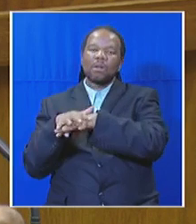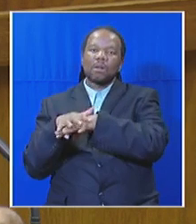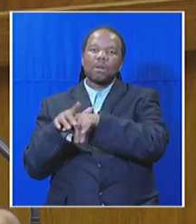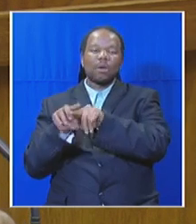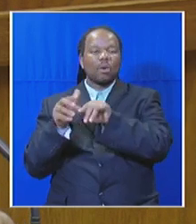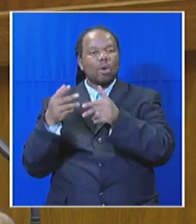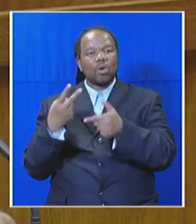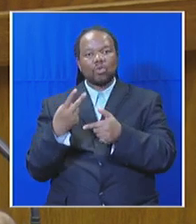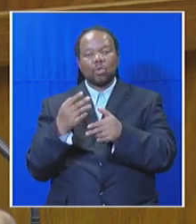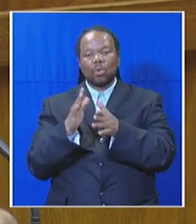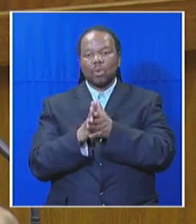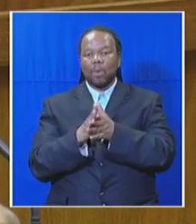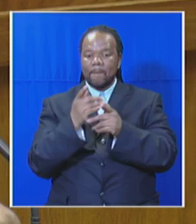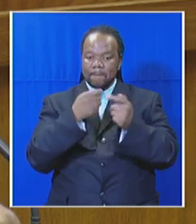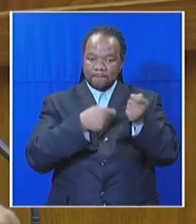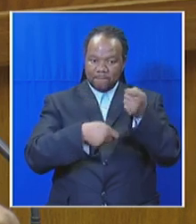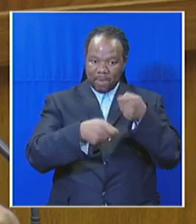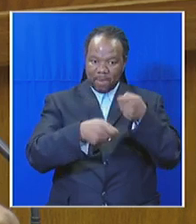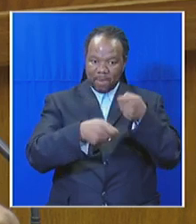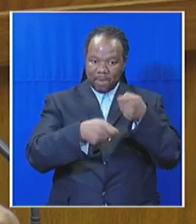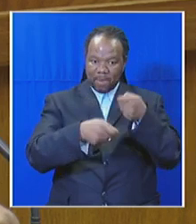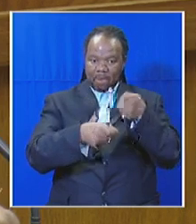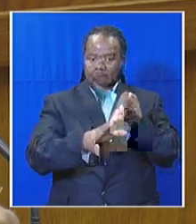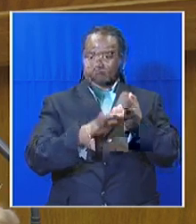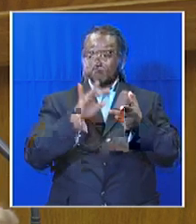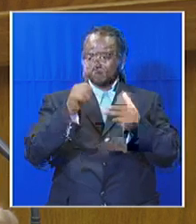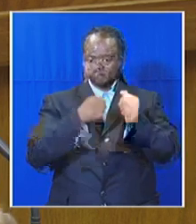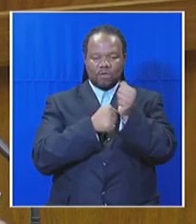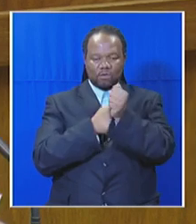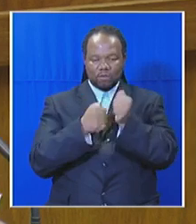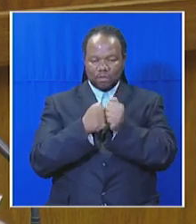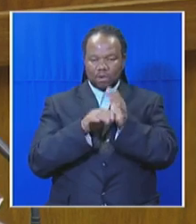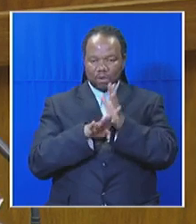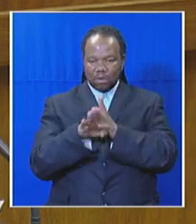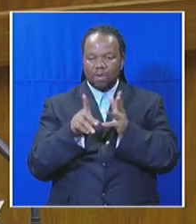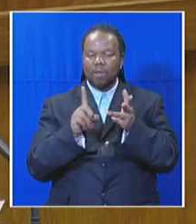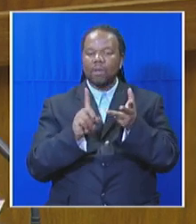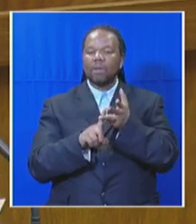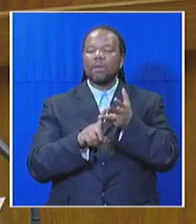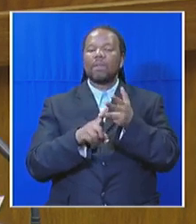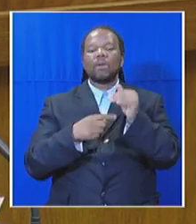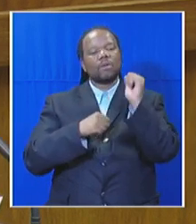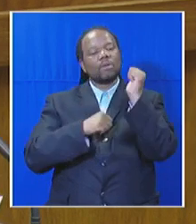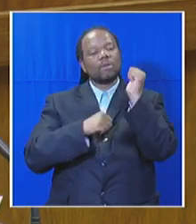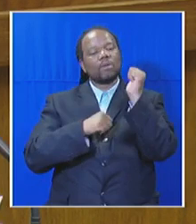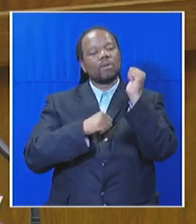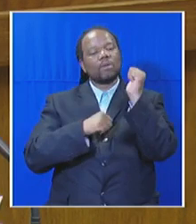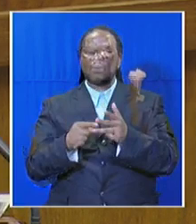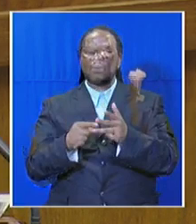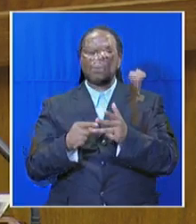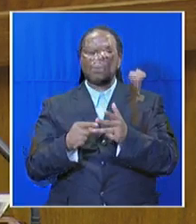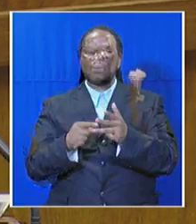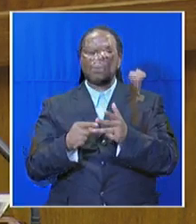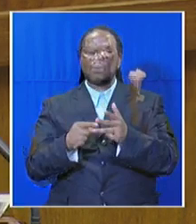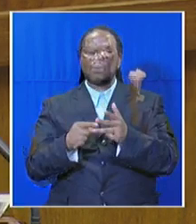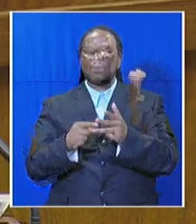namely market integration, infrastructure development, and industrial development. We